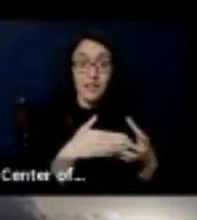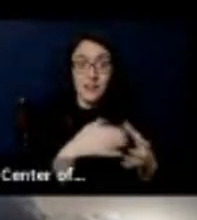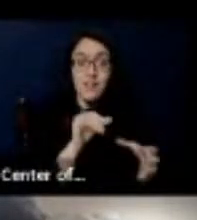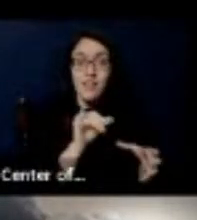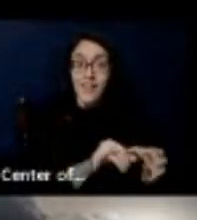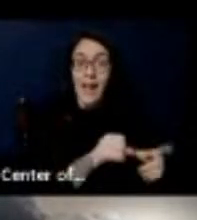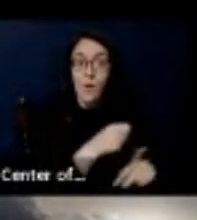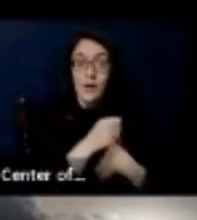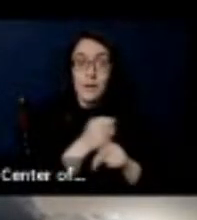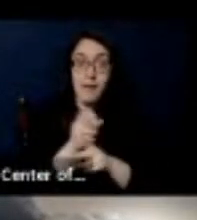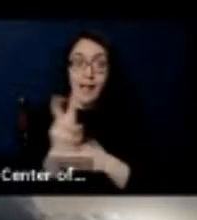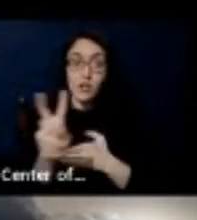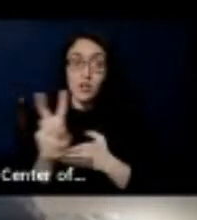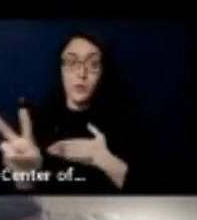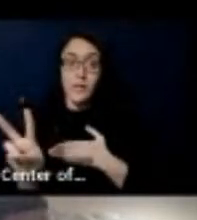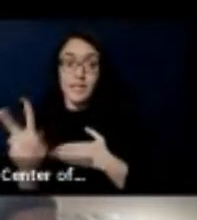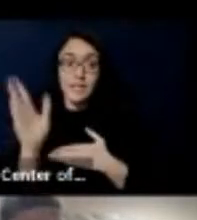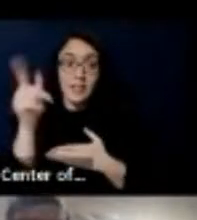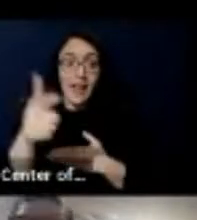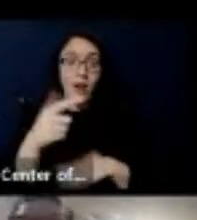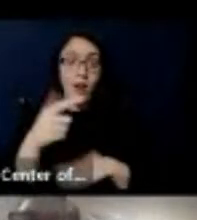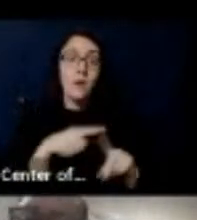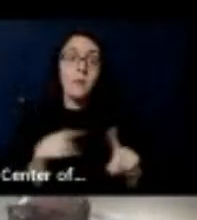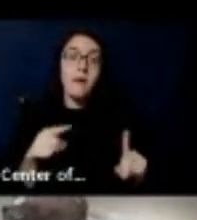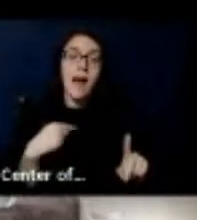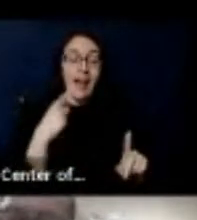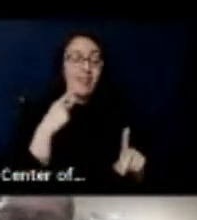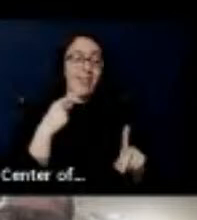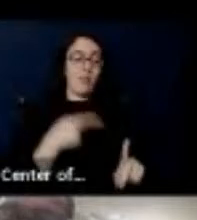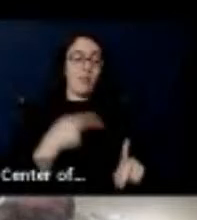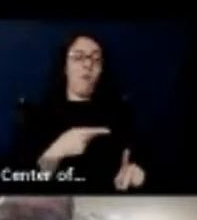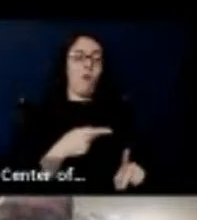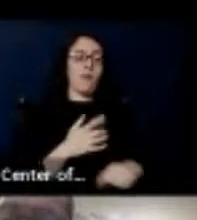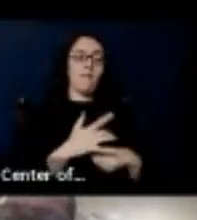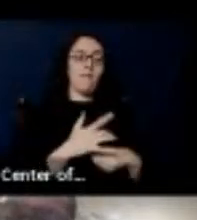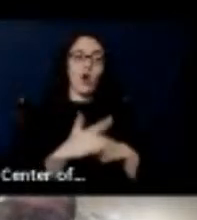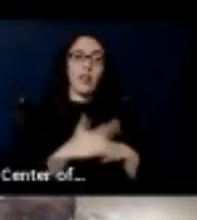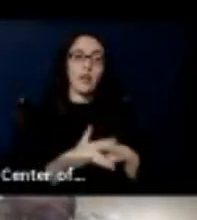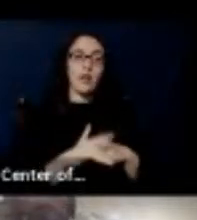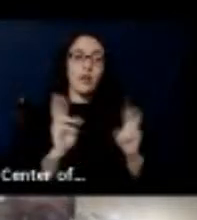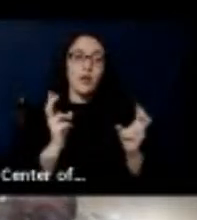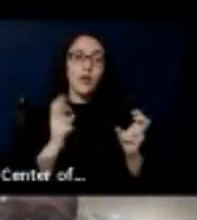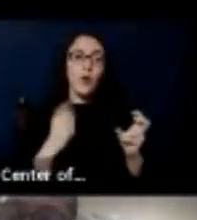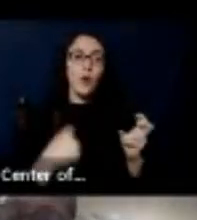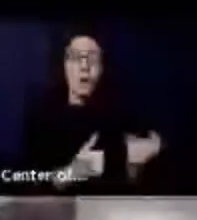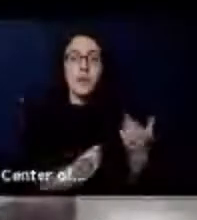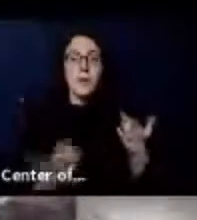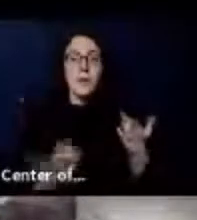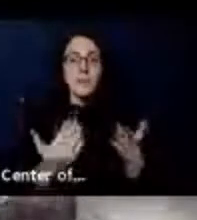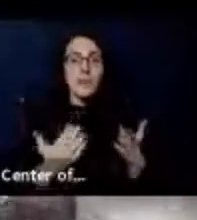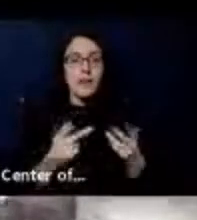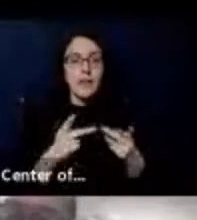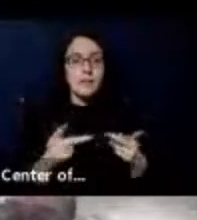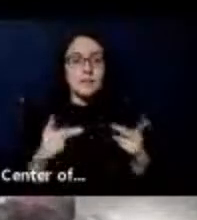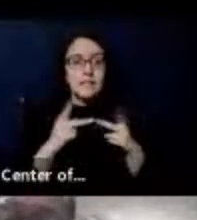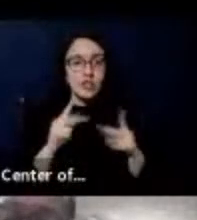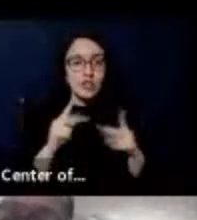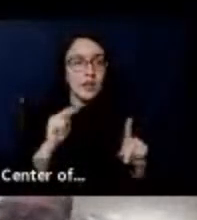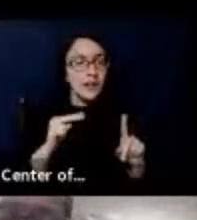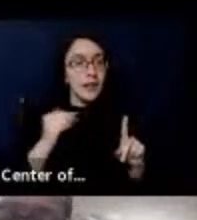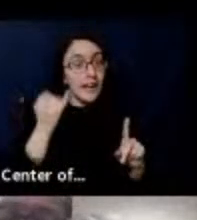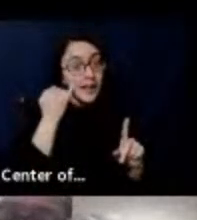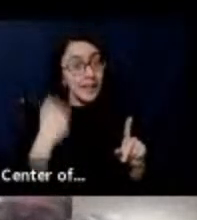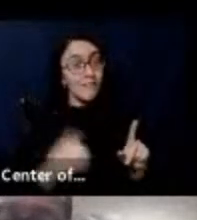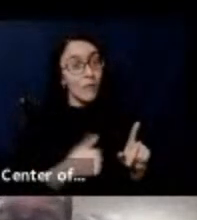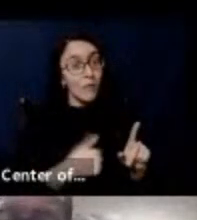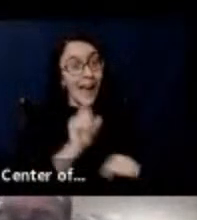I think the point of earlier is that, we may be in a position if we really do spike the way that